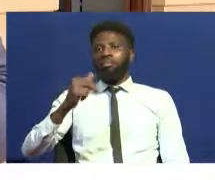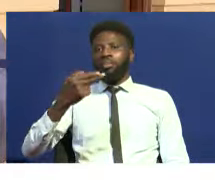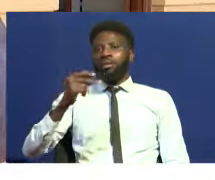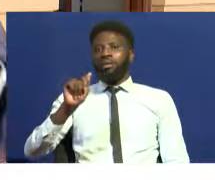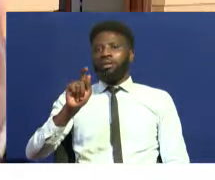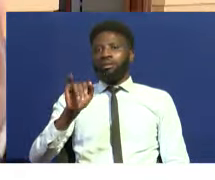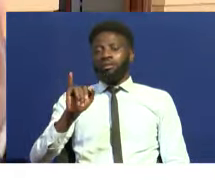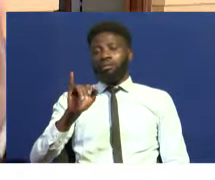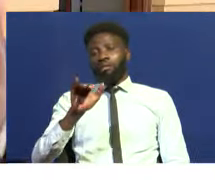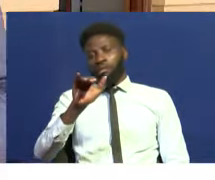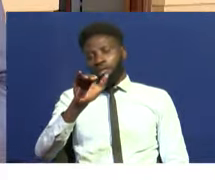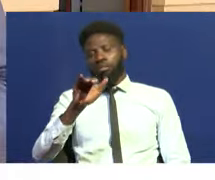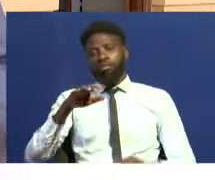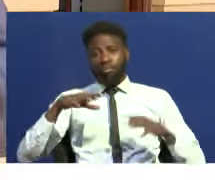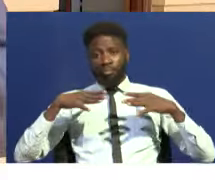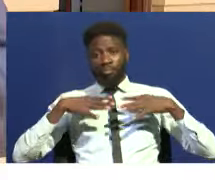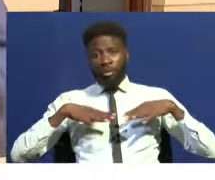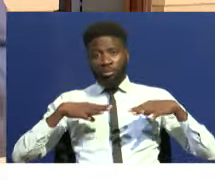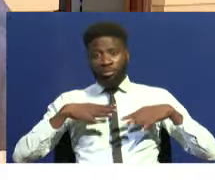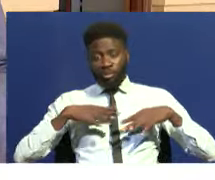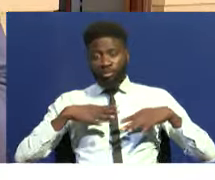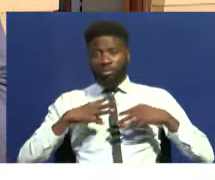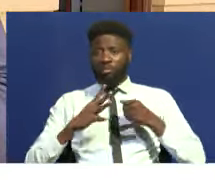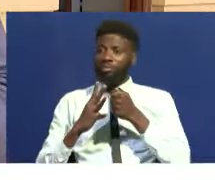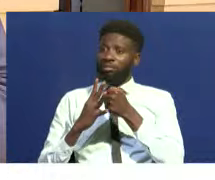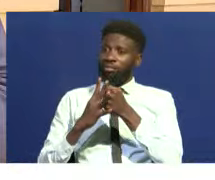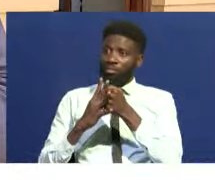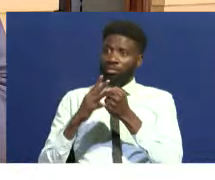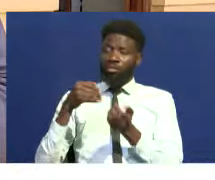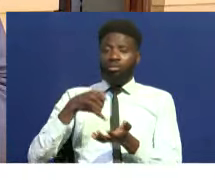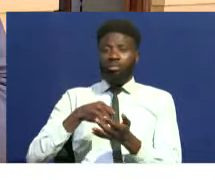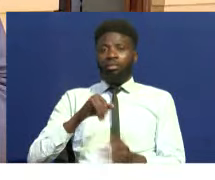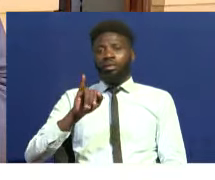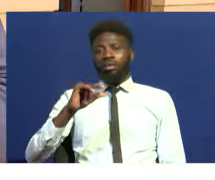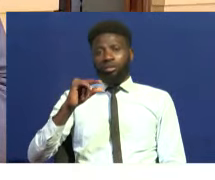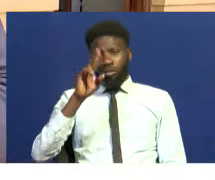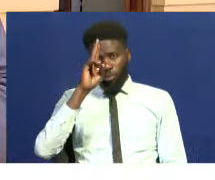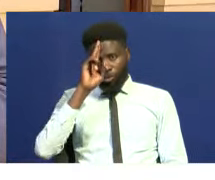arrests, include the Inspector of Police, Public